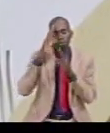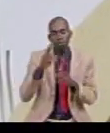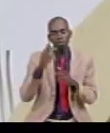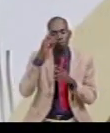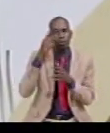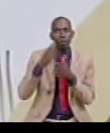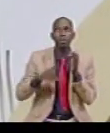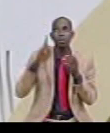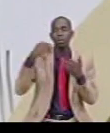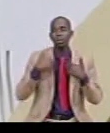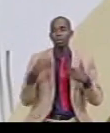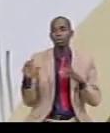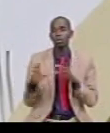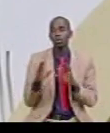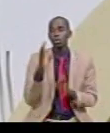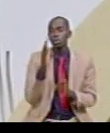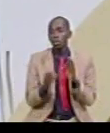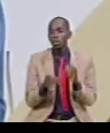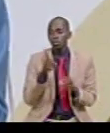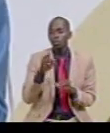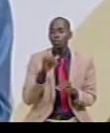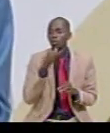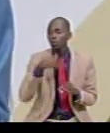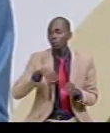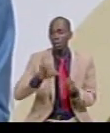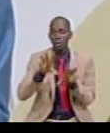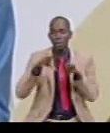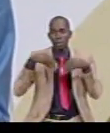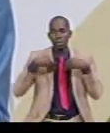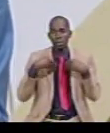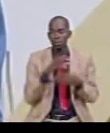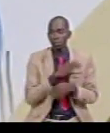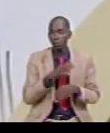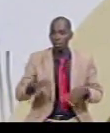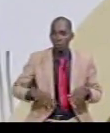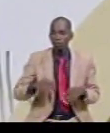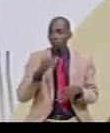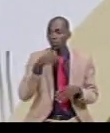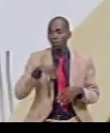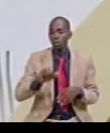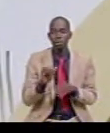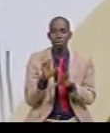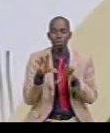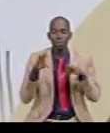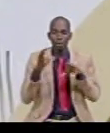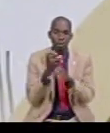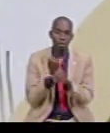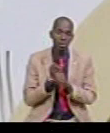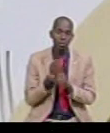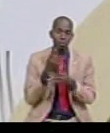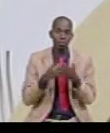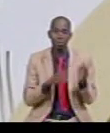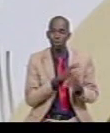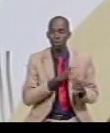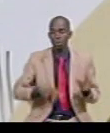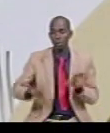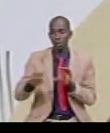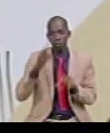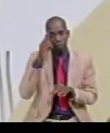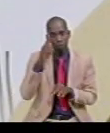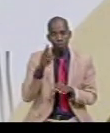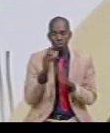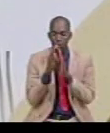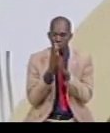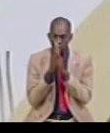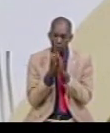yet to receive this atonement, you are yet to receive what Christ has done, pray, receive now, and this will